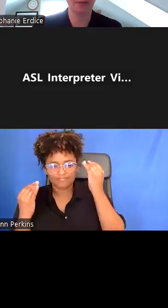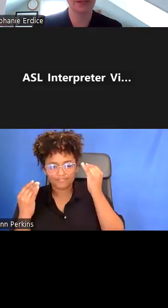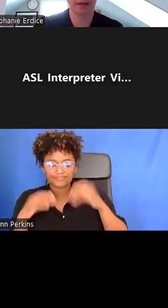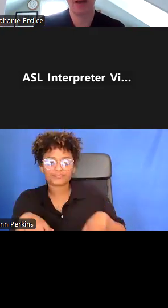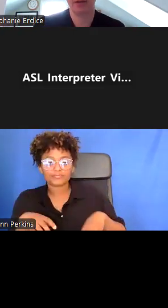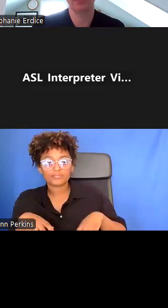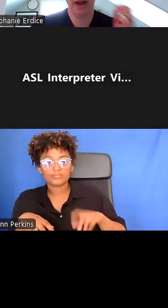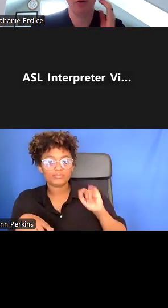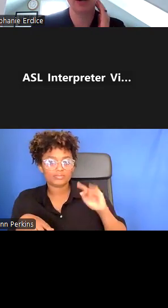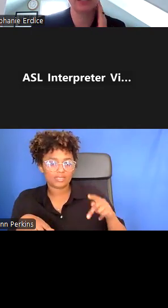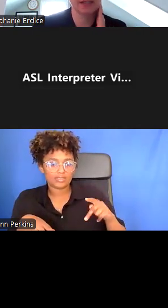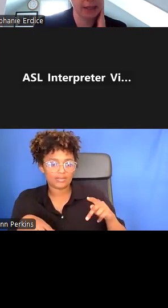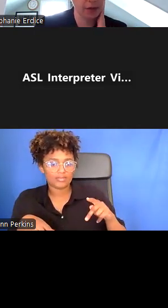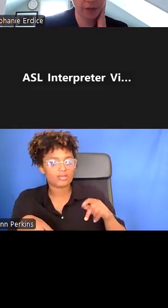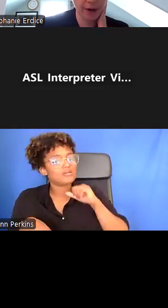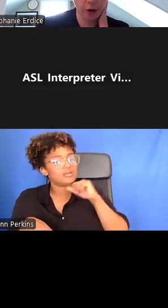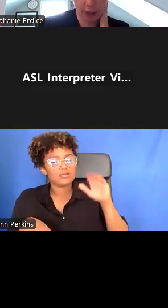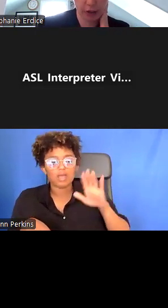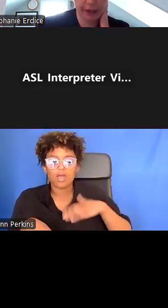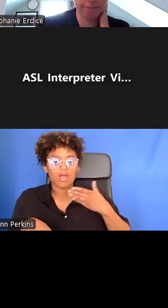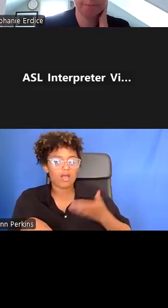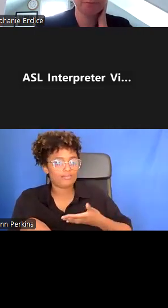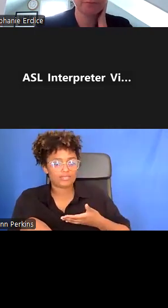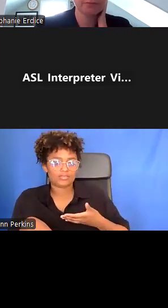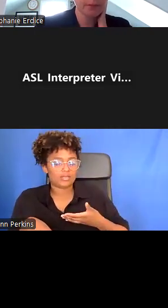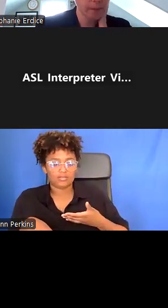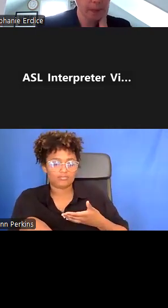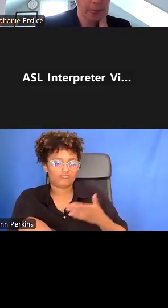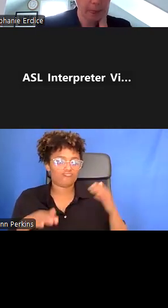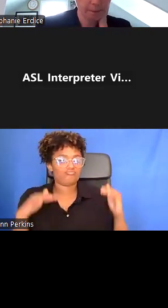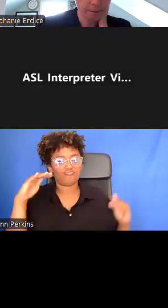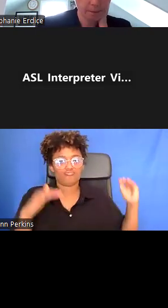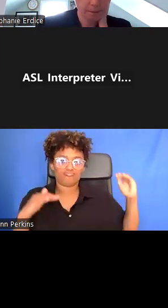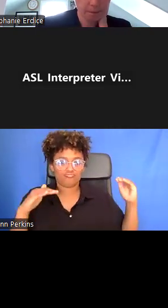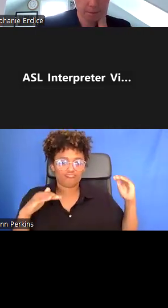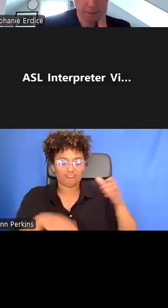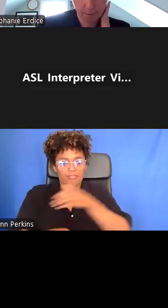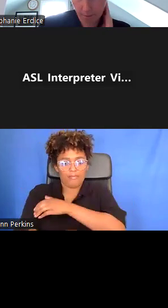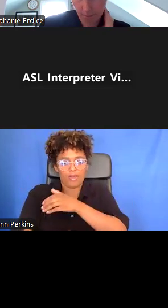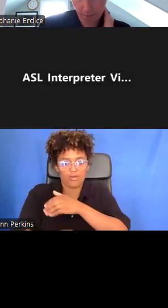would not upset the balance of power is a fair question.